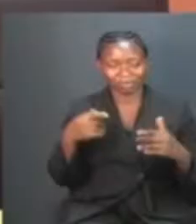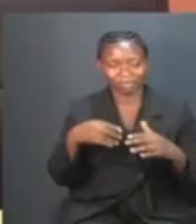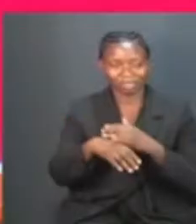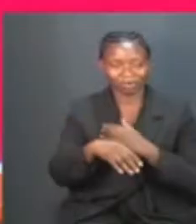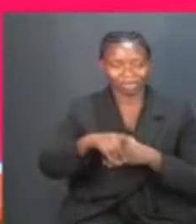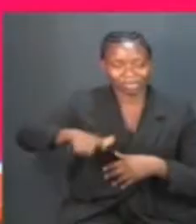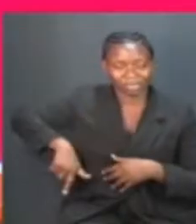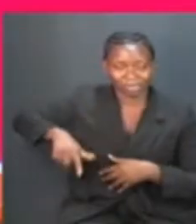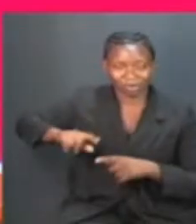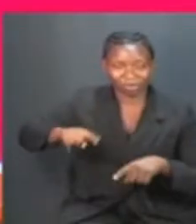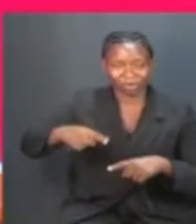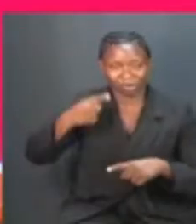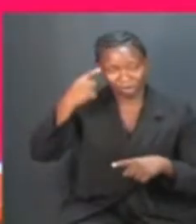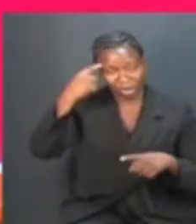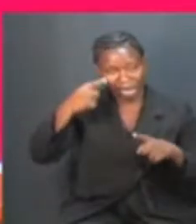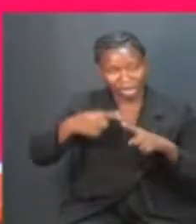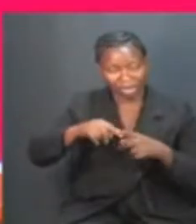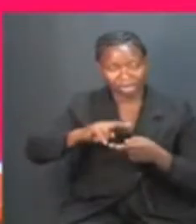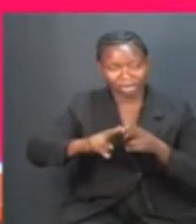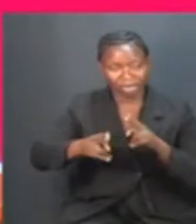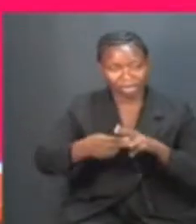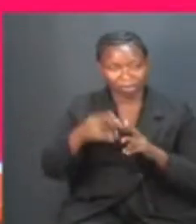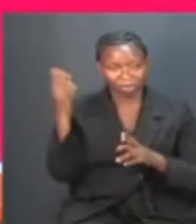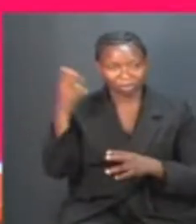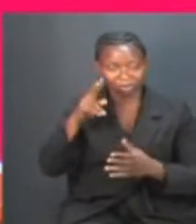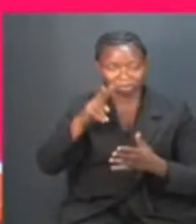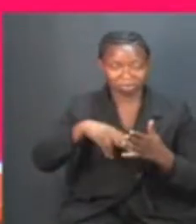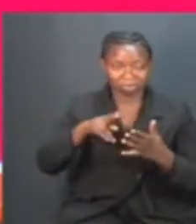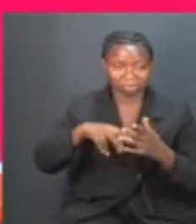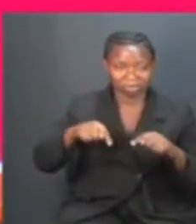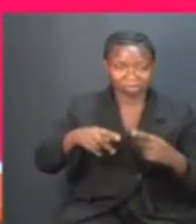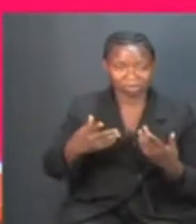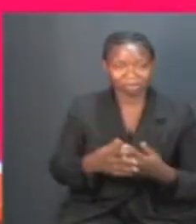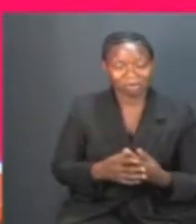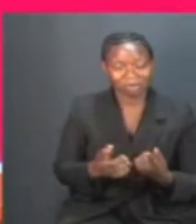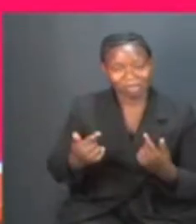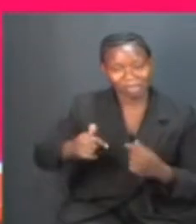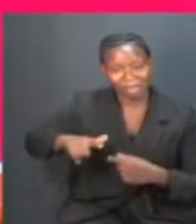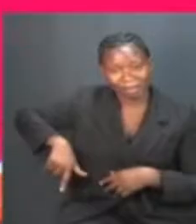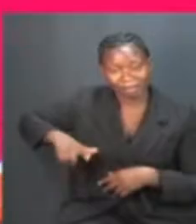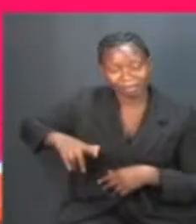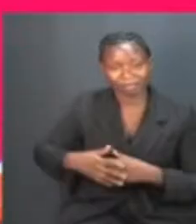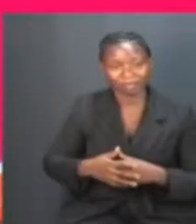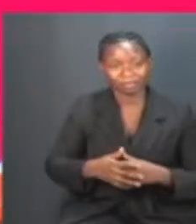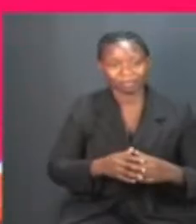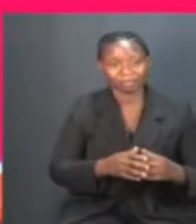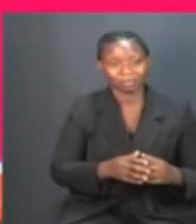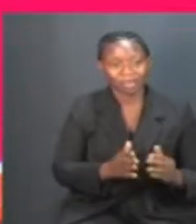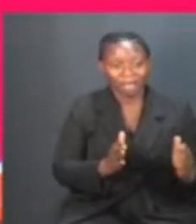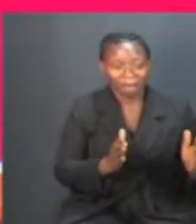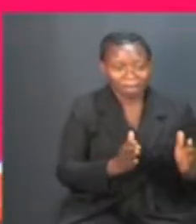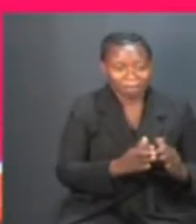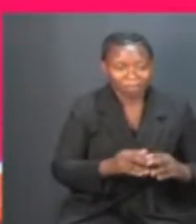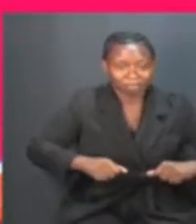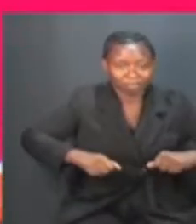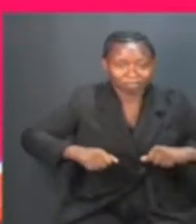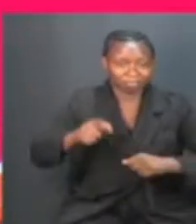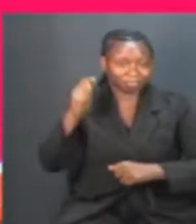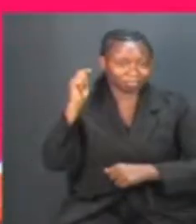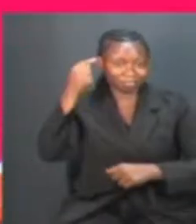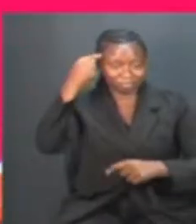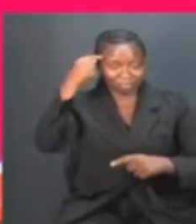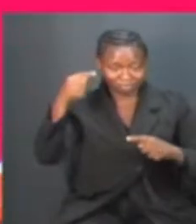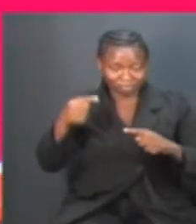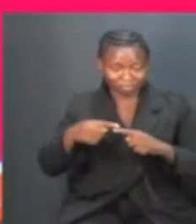when we were agreeing on the number of statements to be taken, the minority whip agreed with